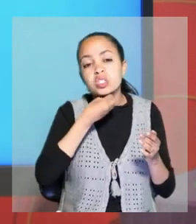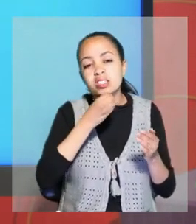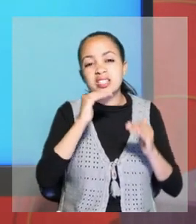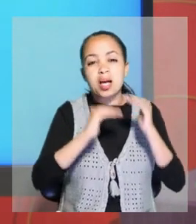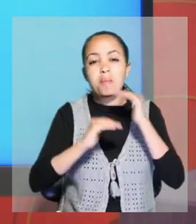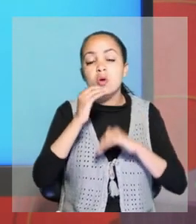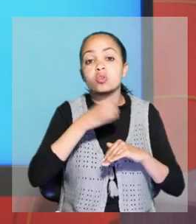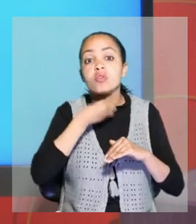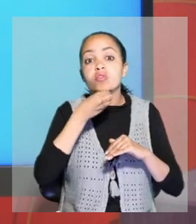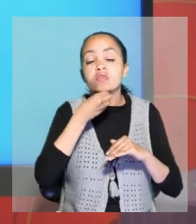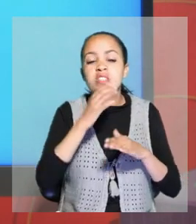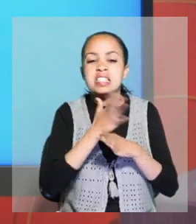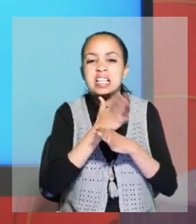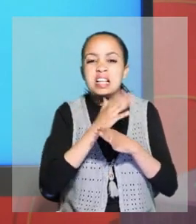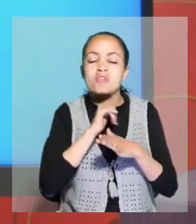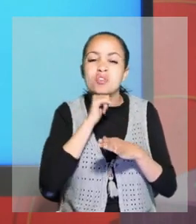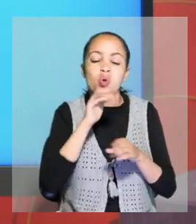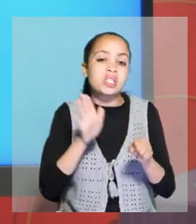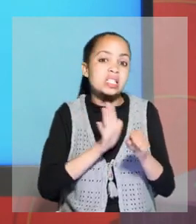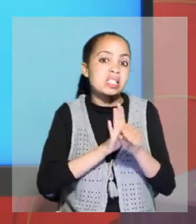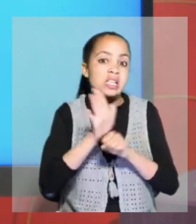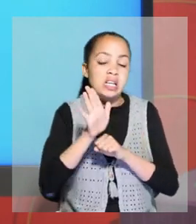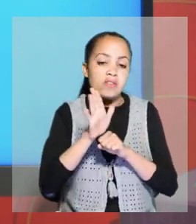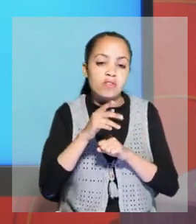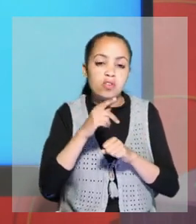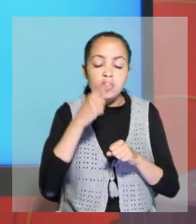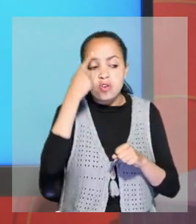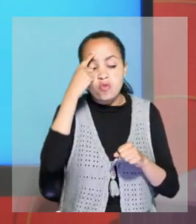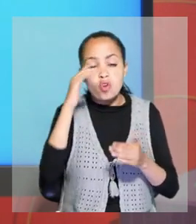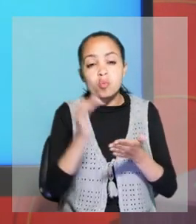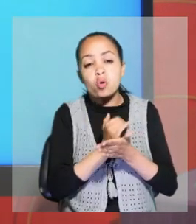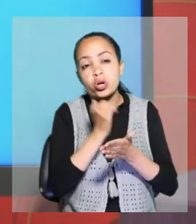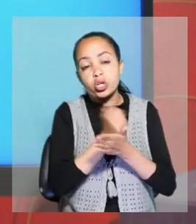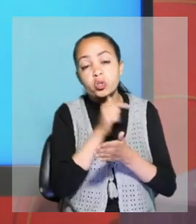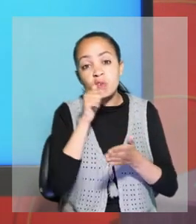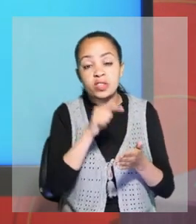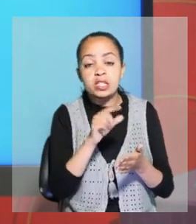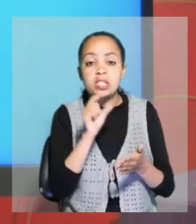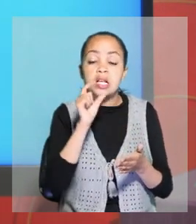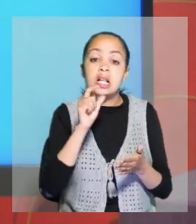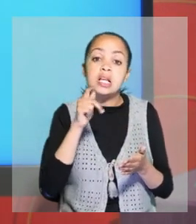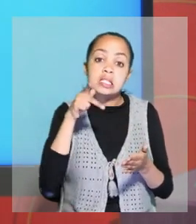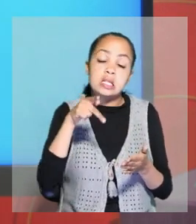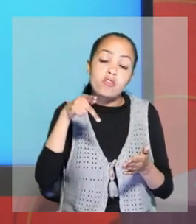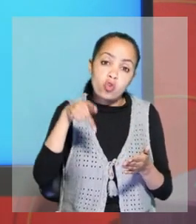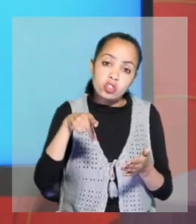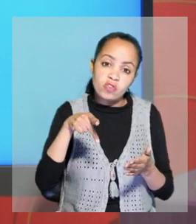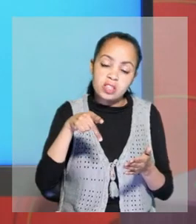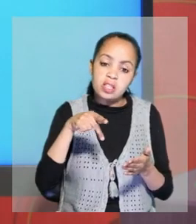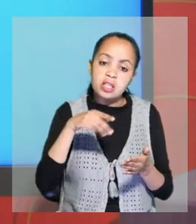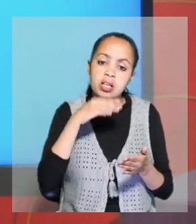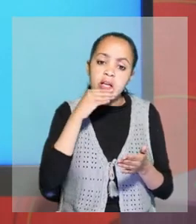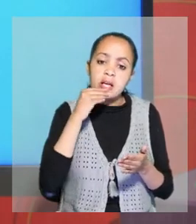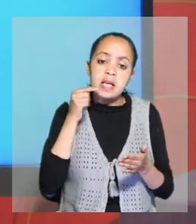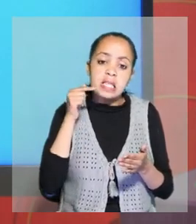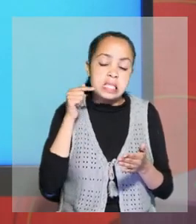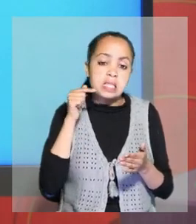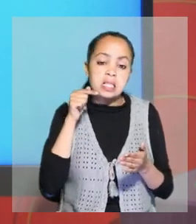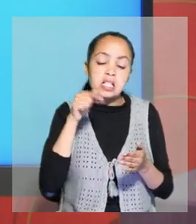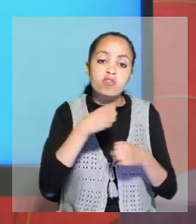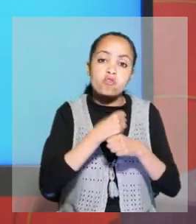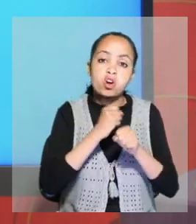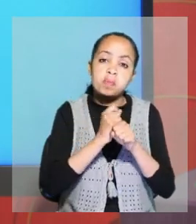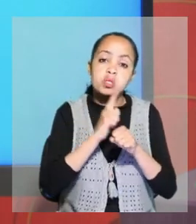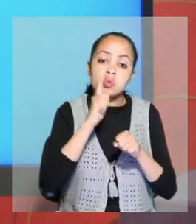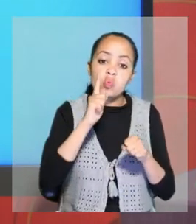carbon dioxide in the leaf is not sufficient enough for production of this glycyrrhizphosphate. So it